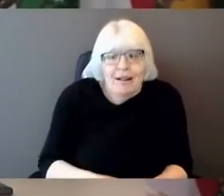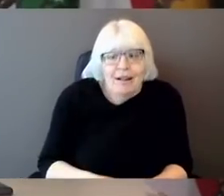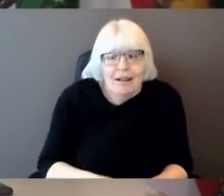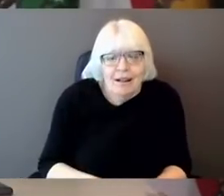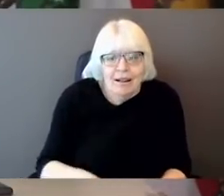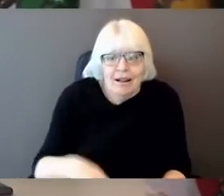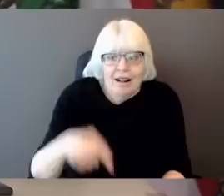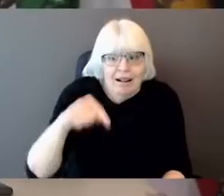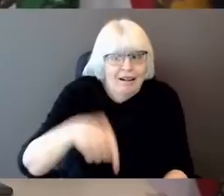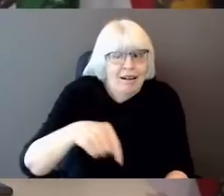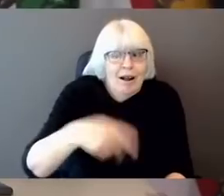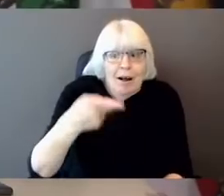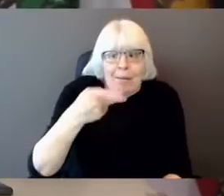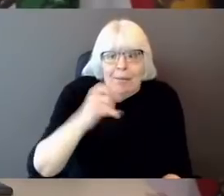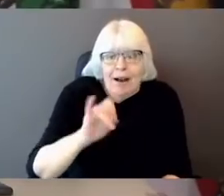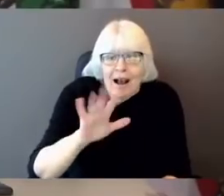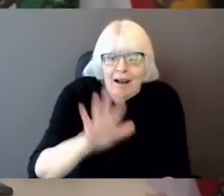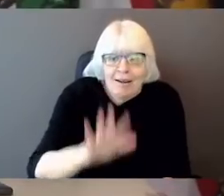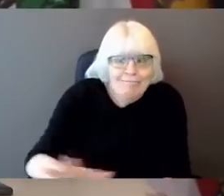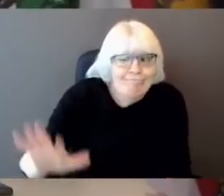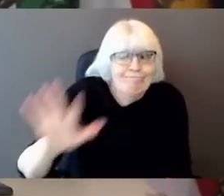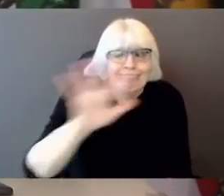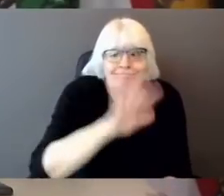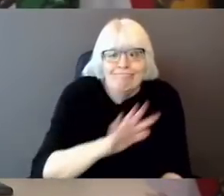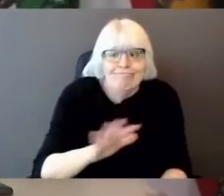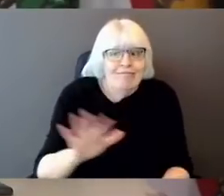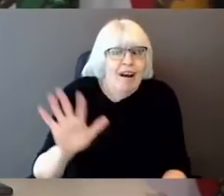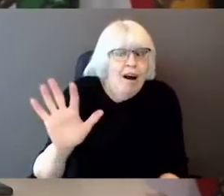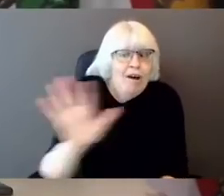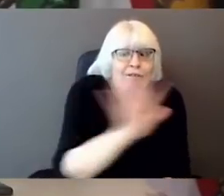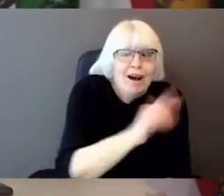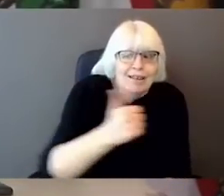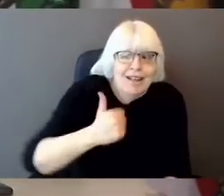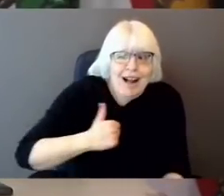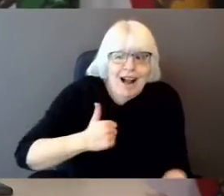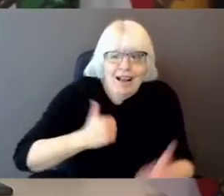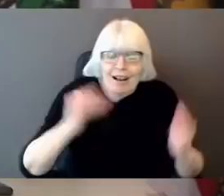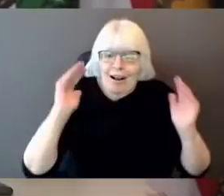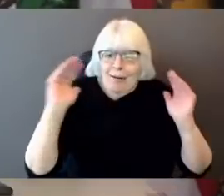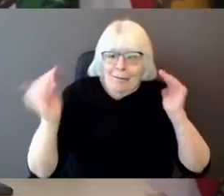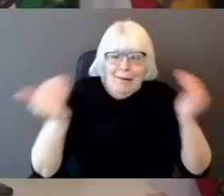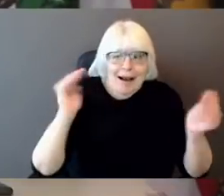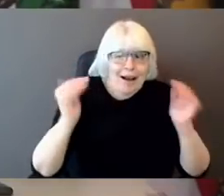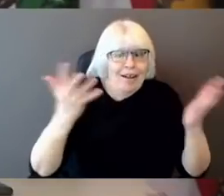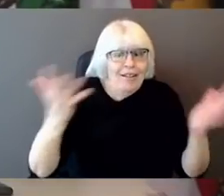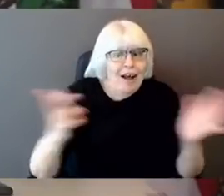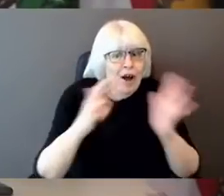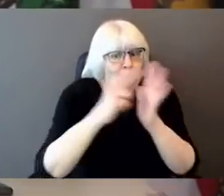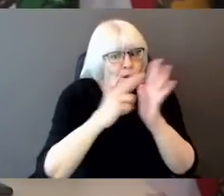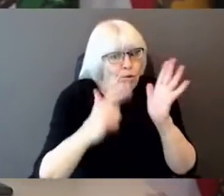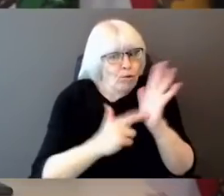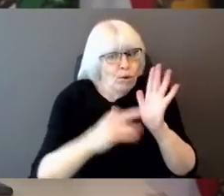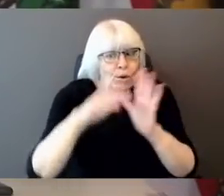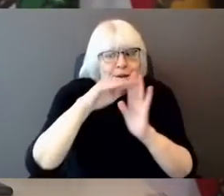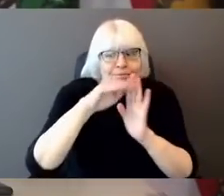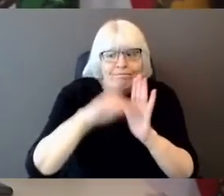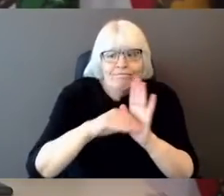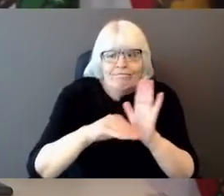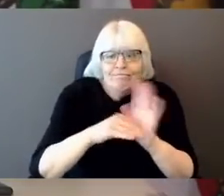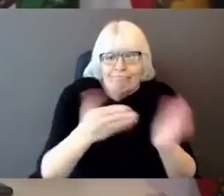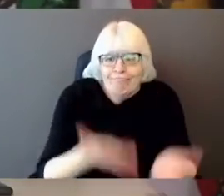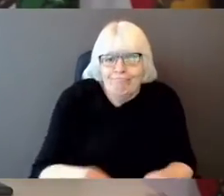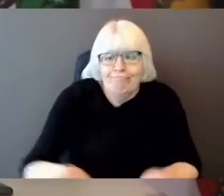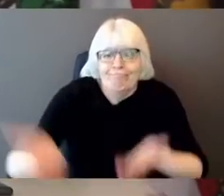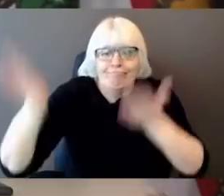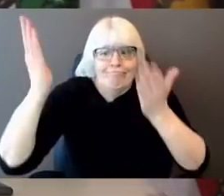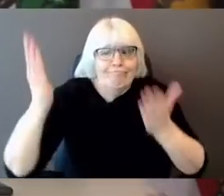country, the components were presented to Provincial Cabinet this morning and were approved. I would just say that,